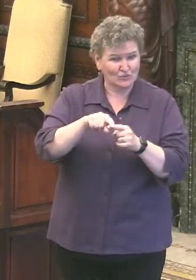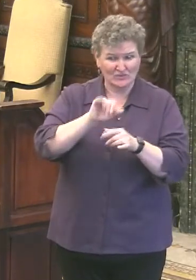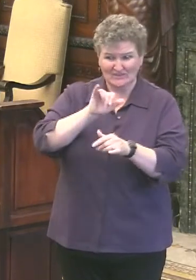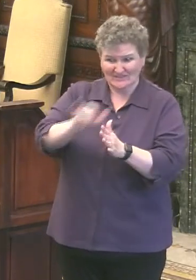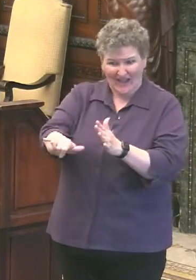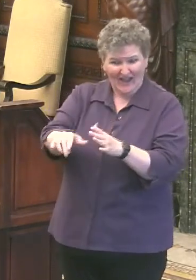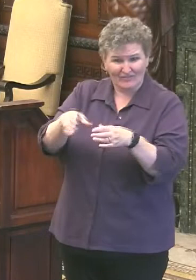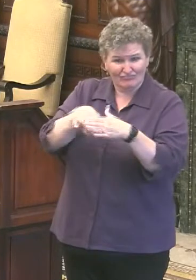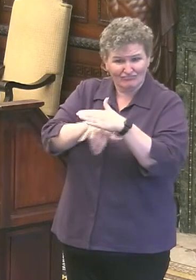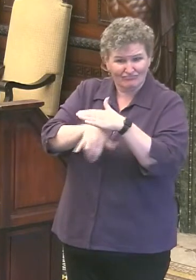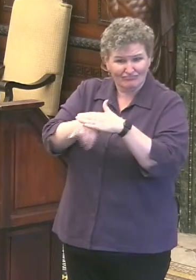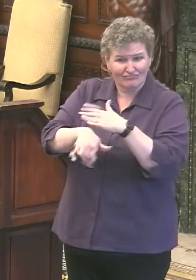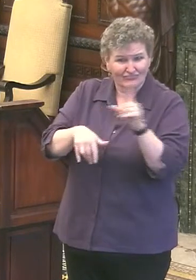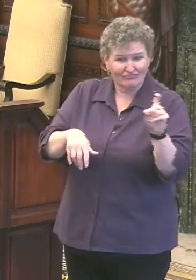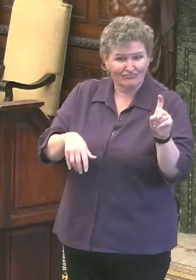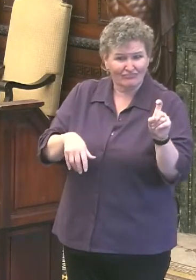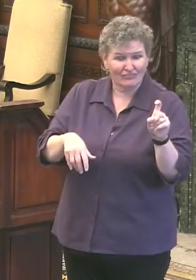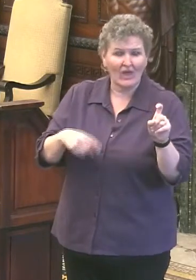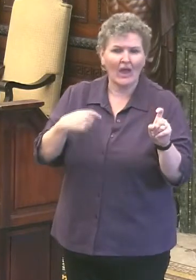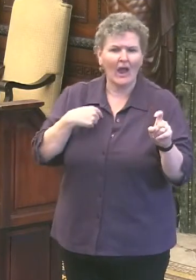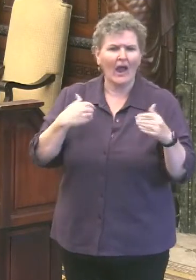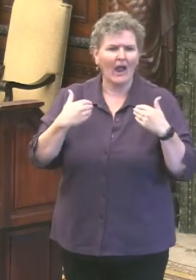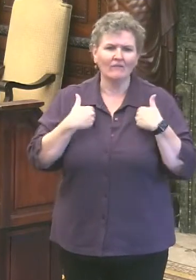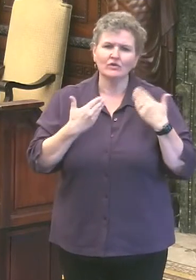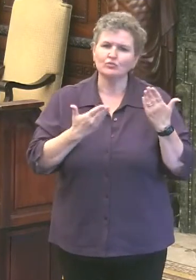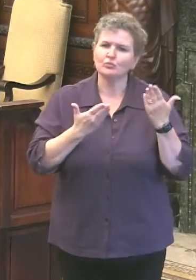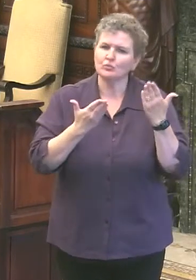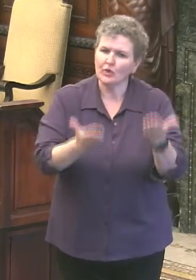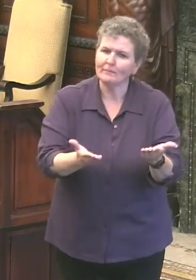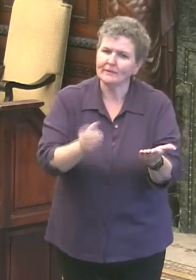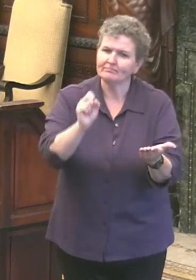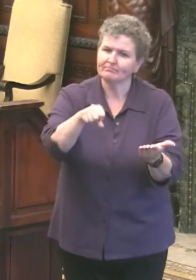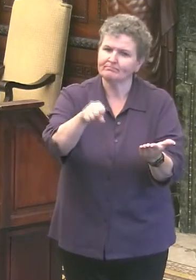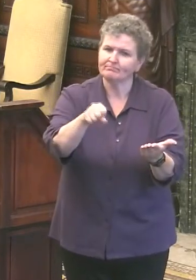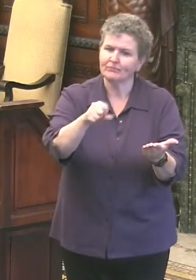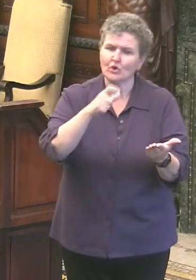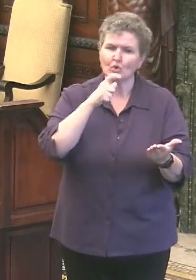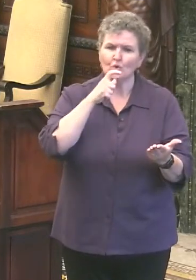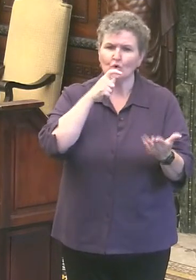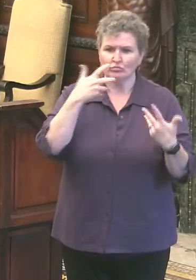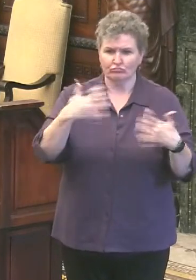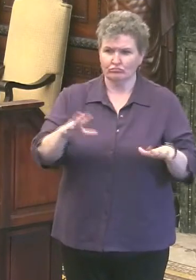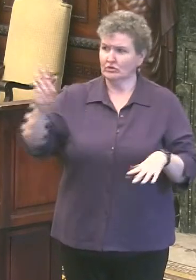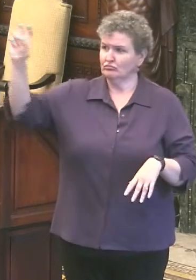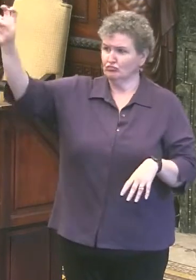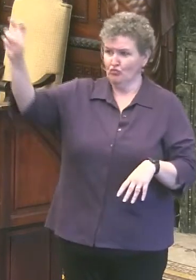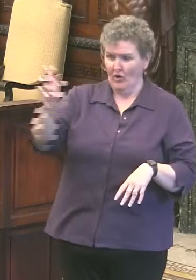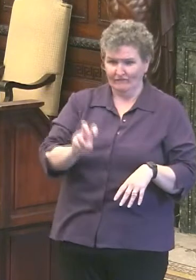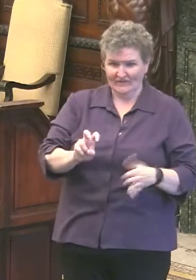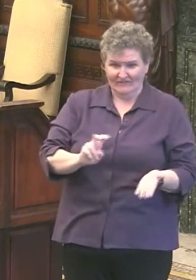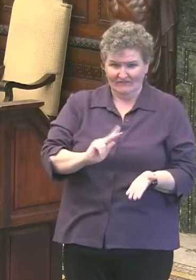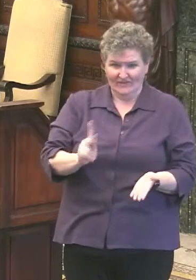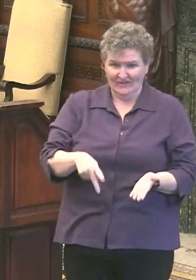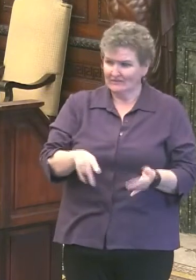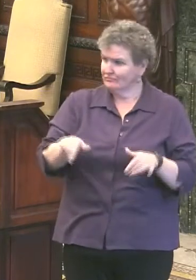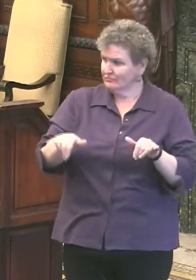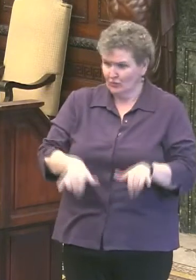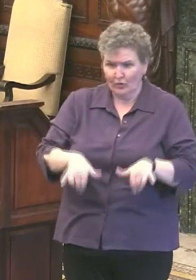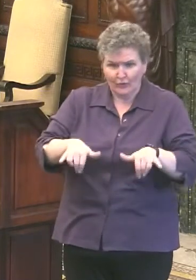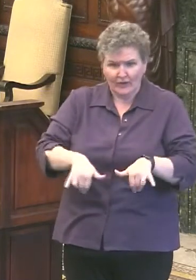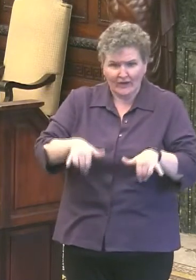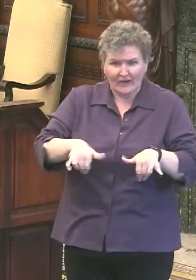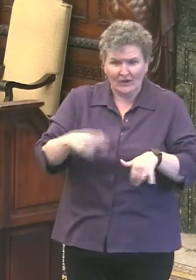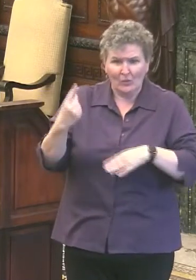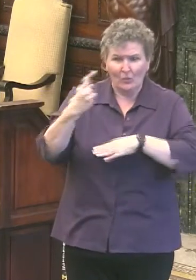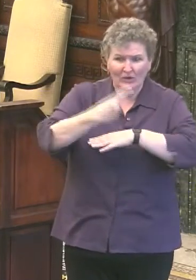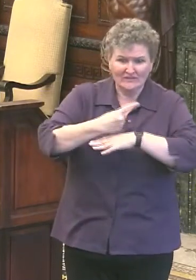people who have traveled from a high incidence area self-quarantine for 14 days. And we define that as more